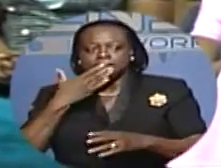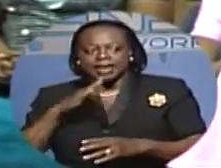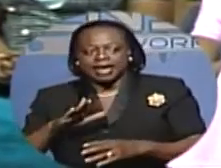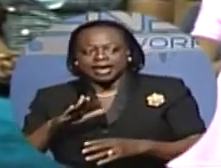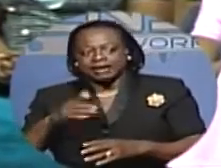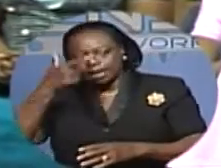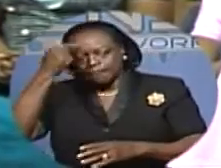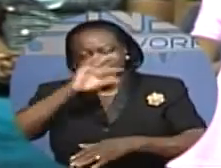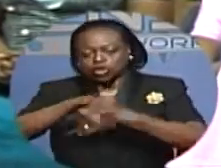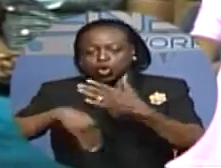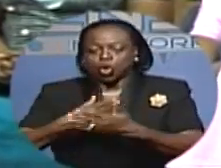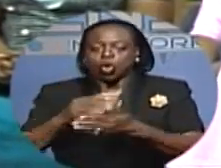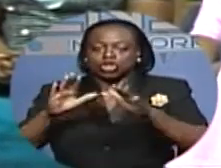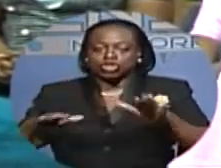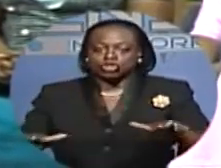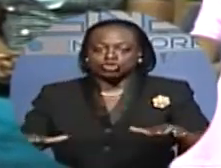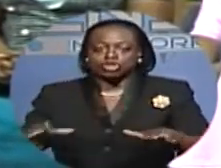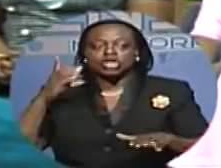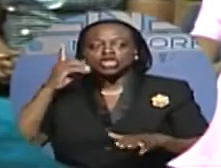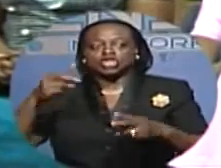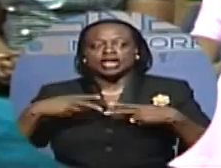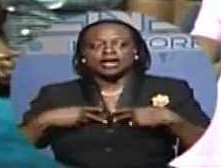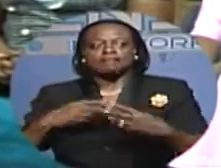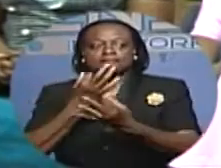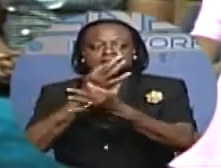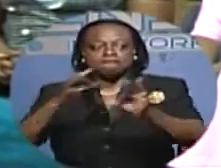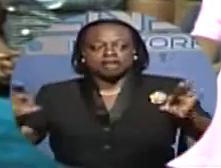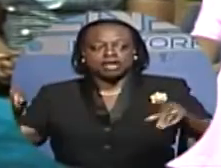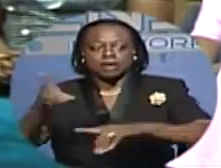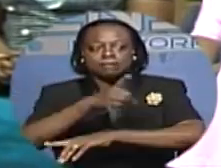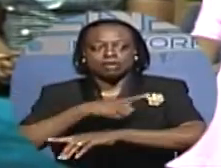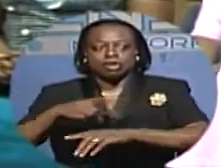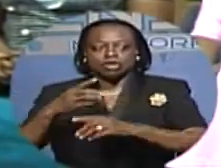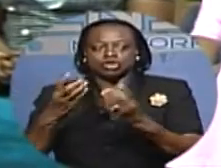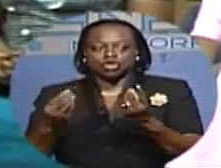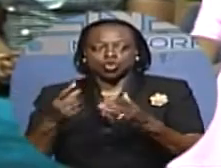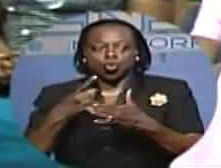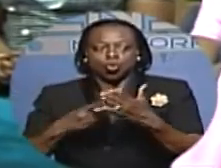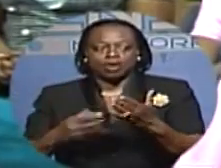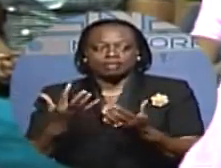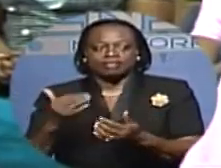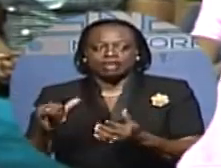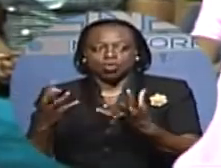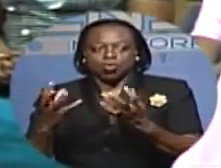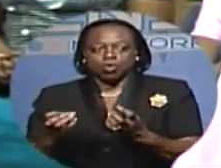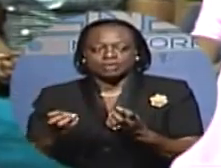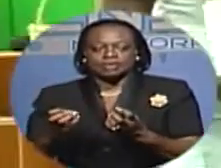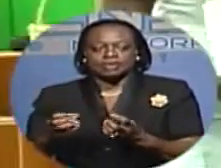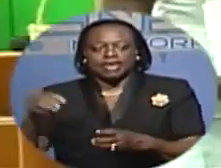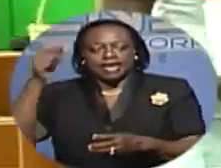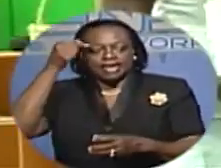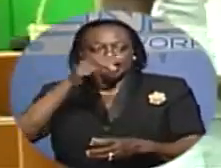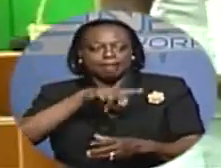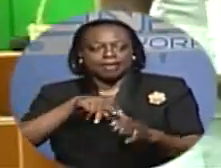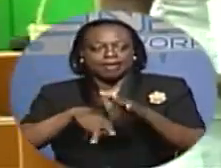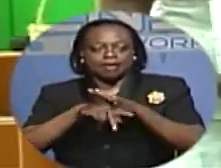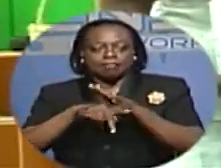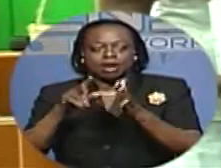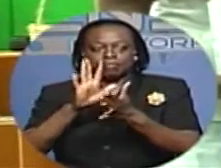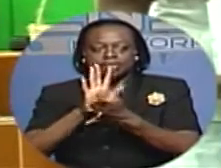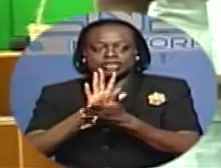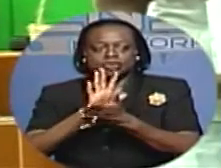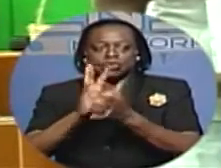their freedom to do what they want. That's Gambier Primary School 6th grade student and this year's SCAN Poem winner